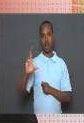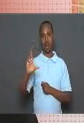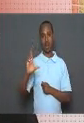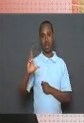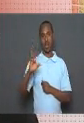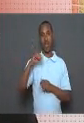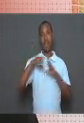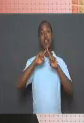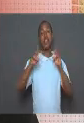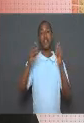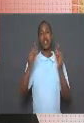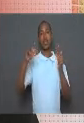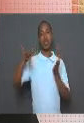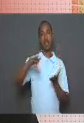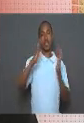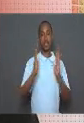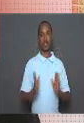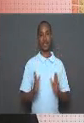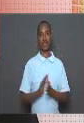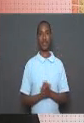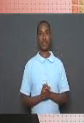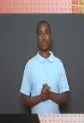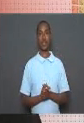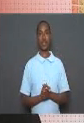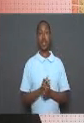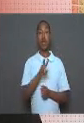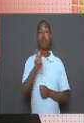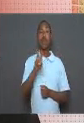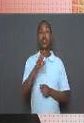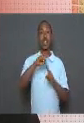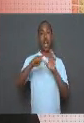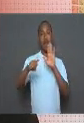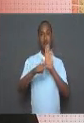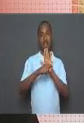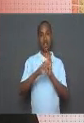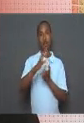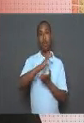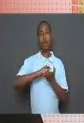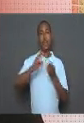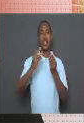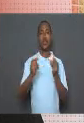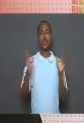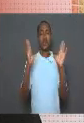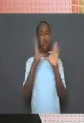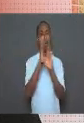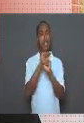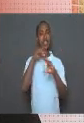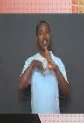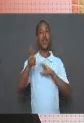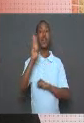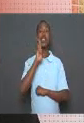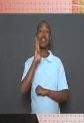in different solvents. While both ionic compounds dissolved completely in